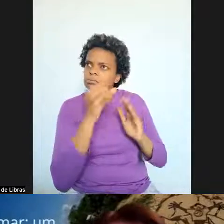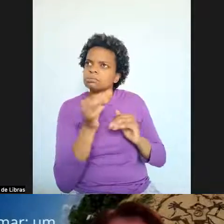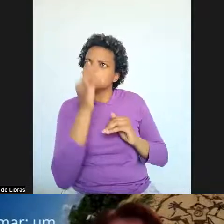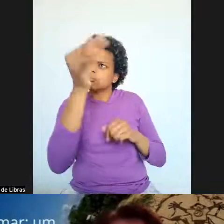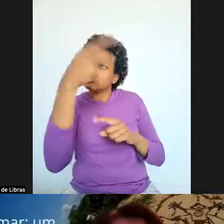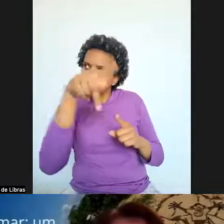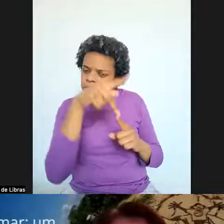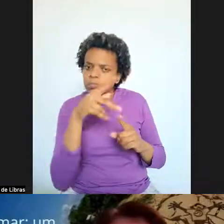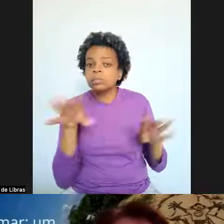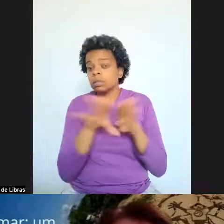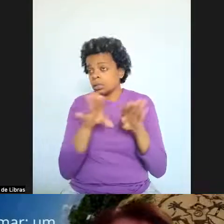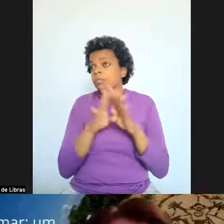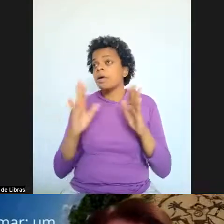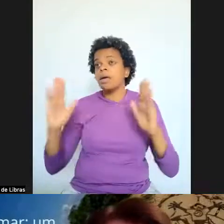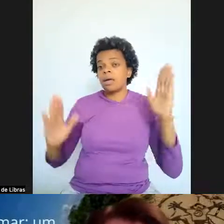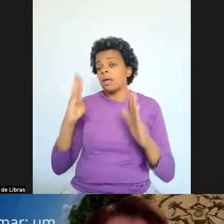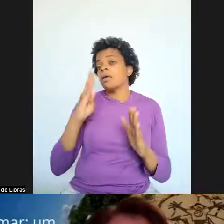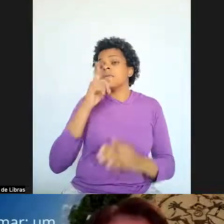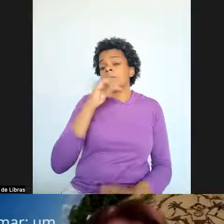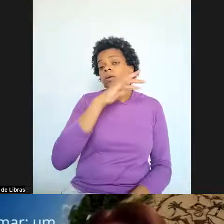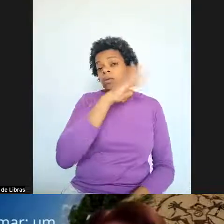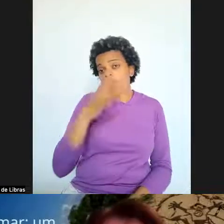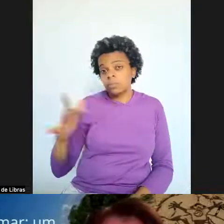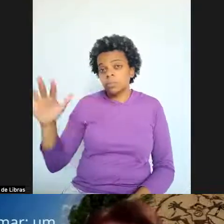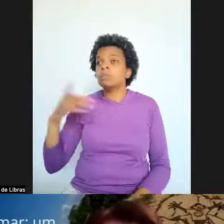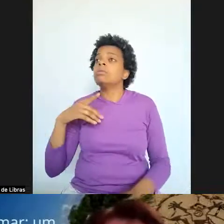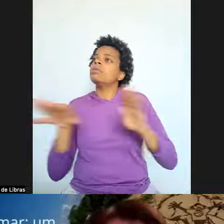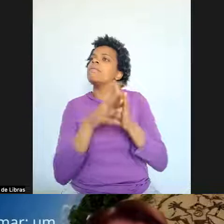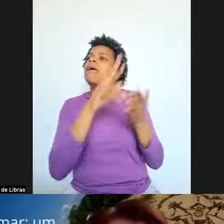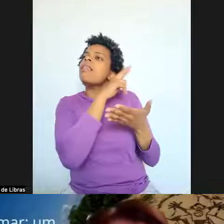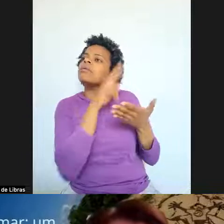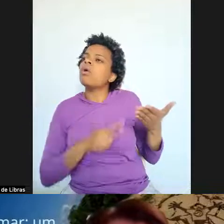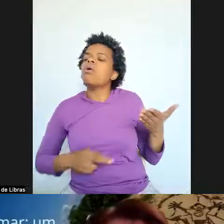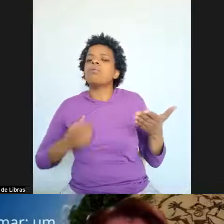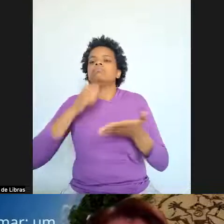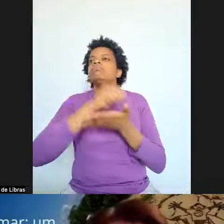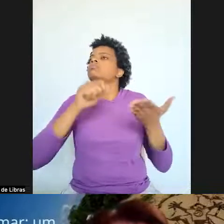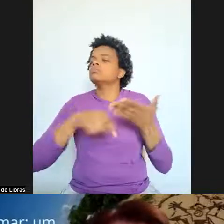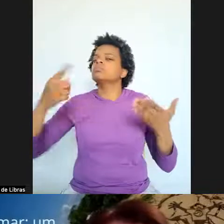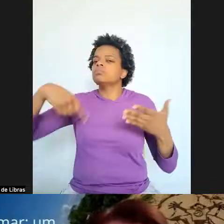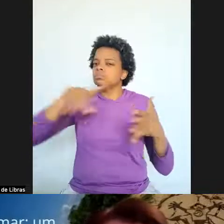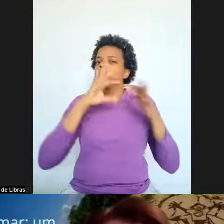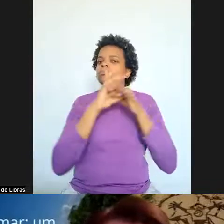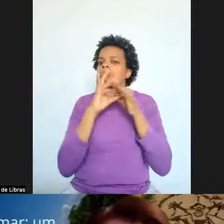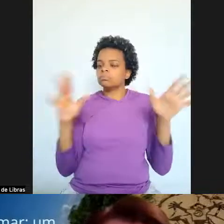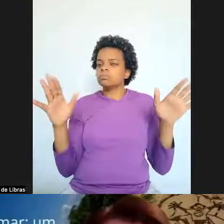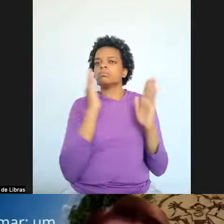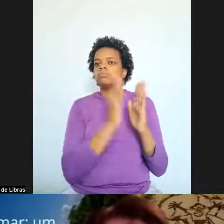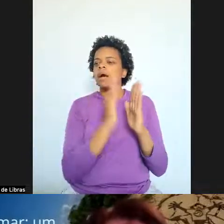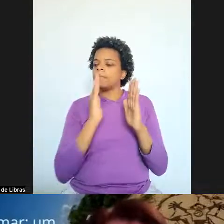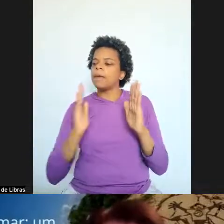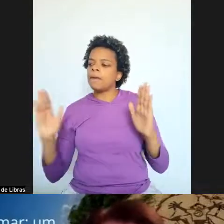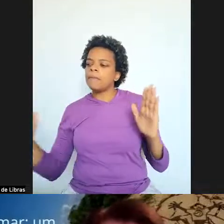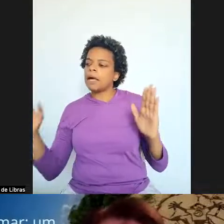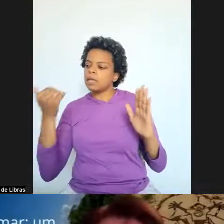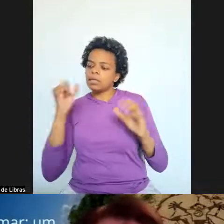sorts of material about this index. And you can also get to know how the Biomar Ocean Health Index is